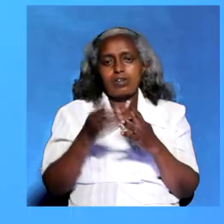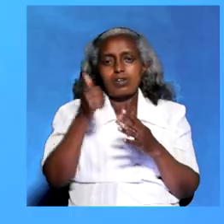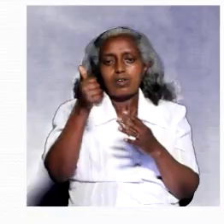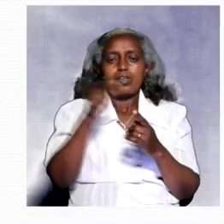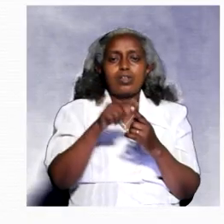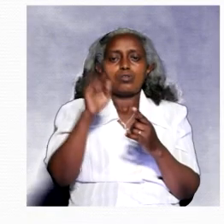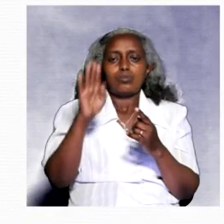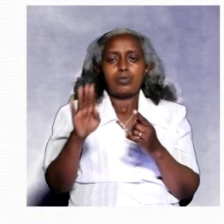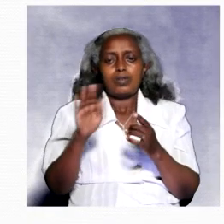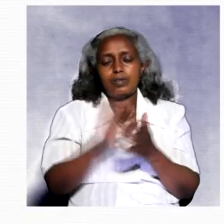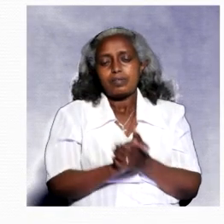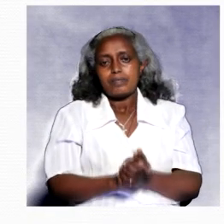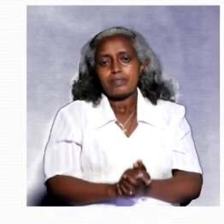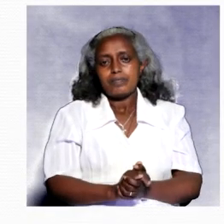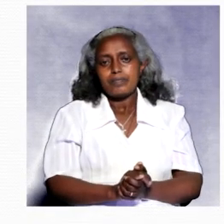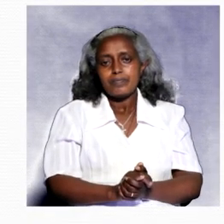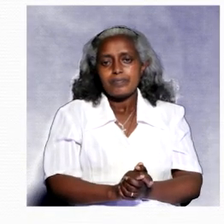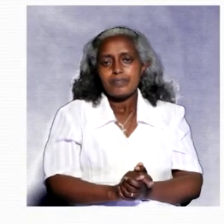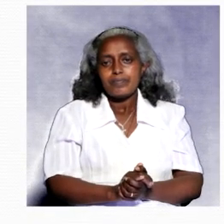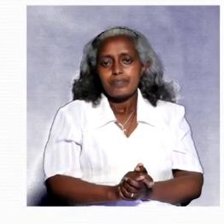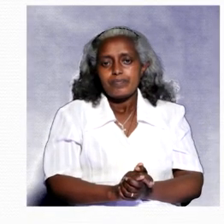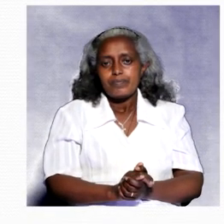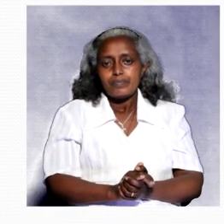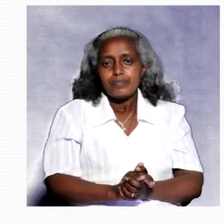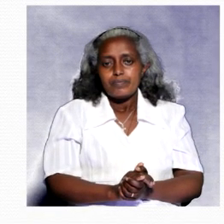to B. From A to B.